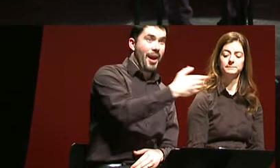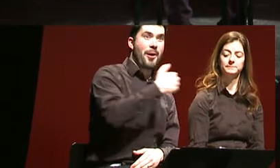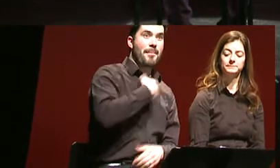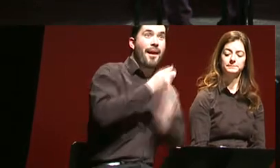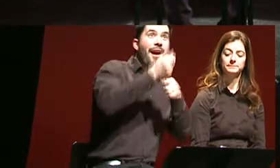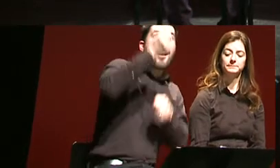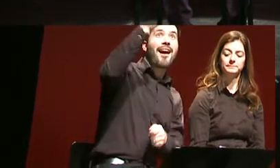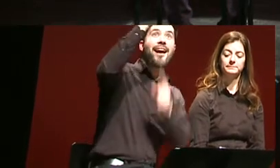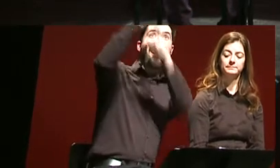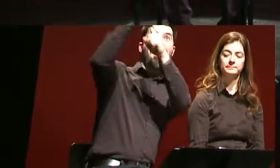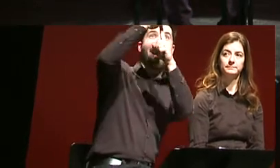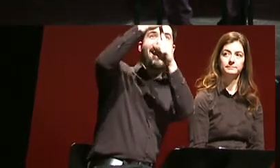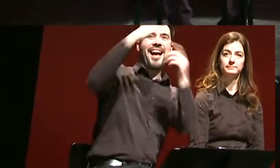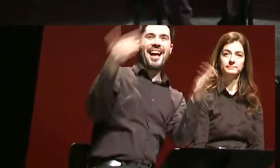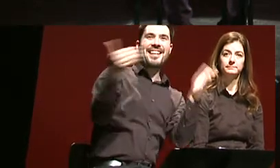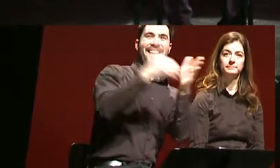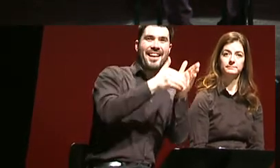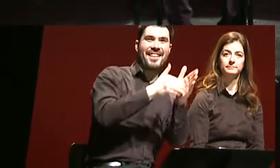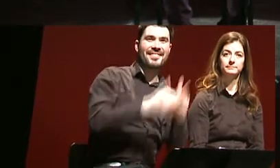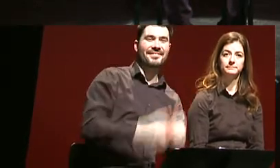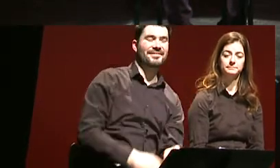kite again.